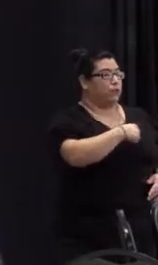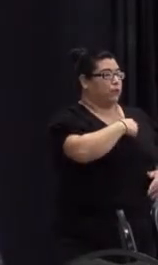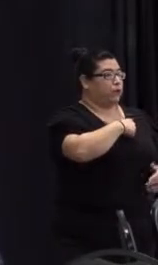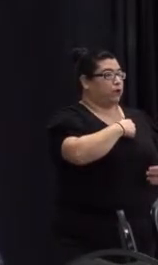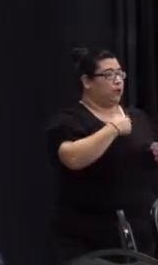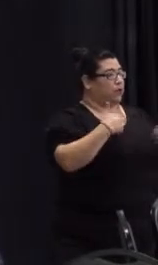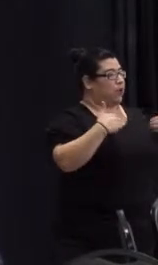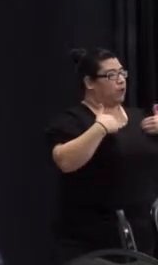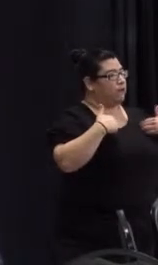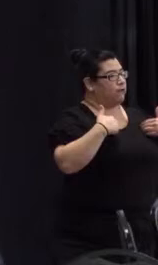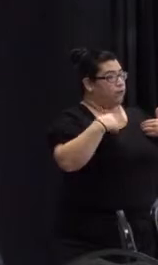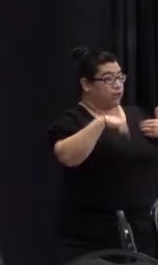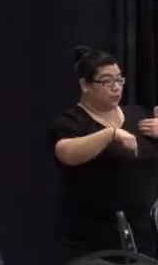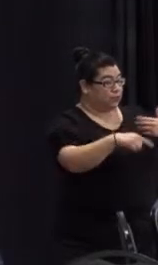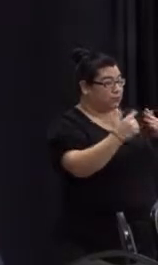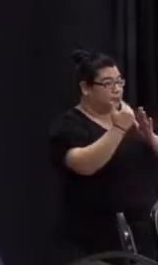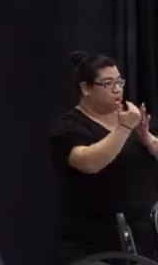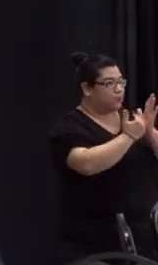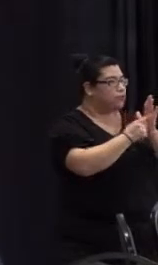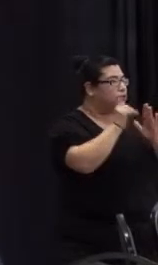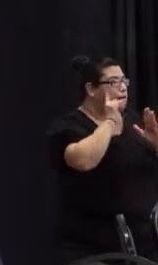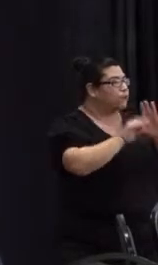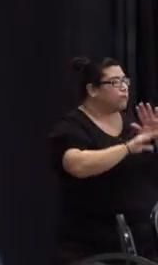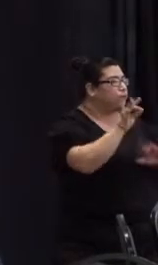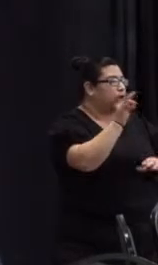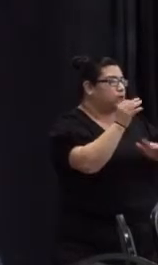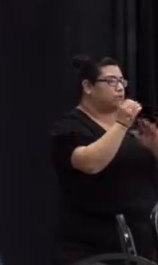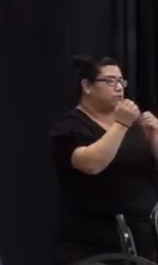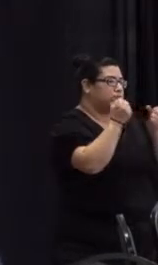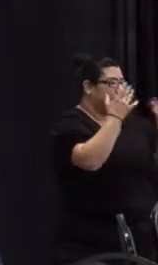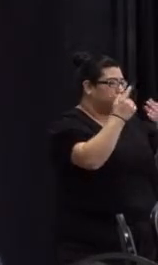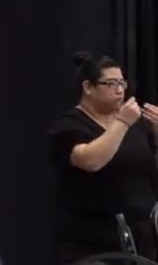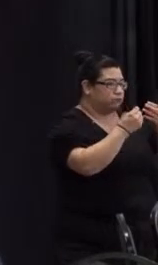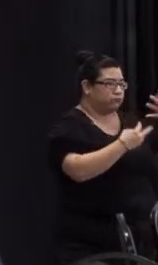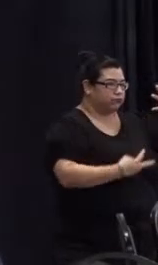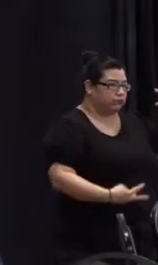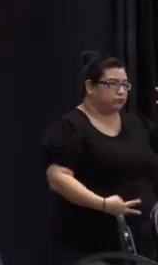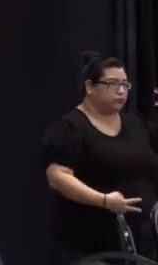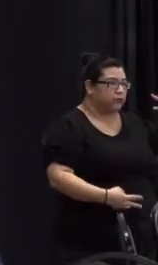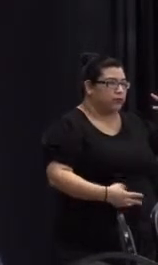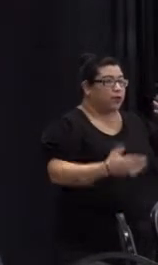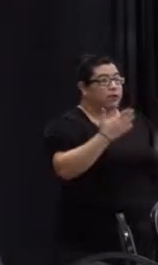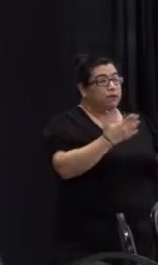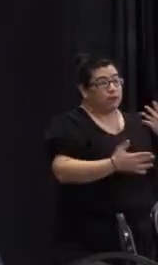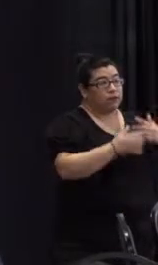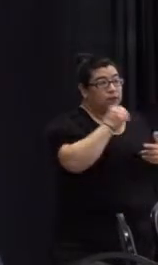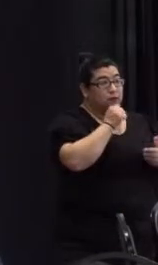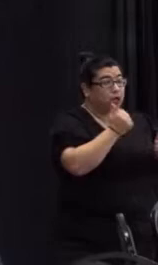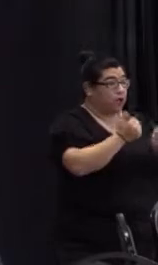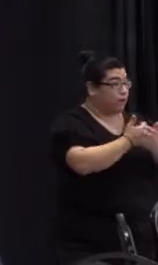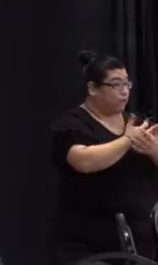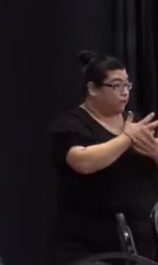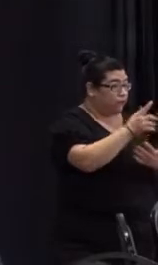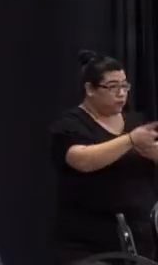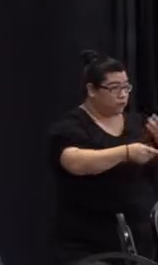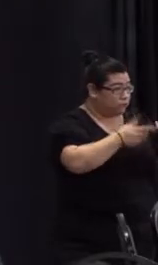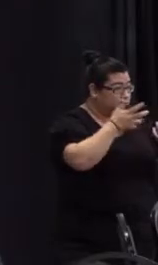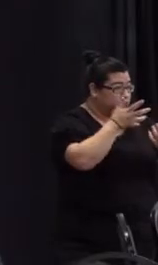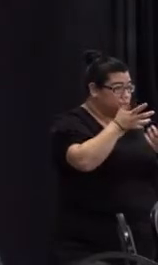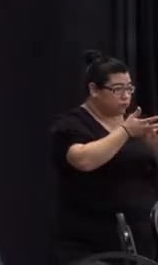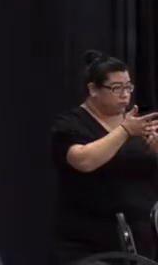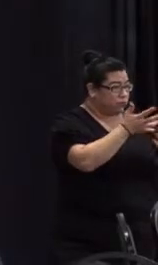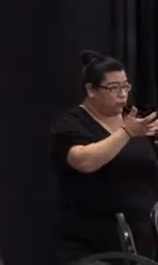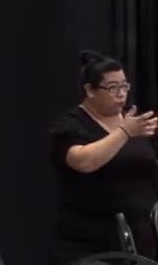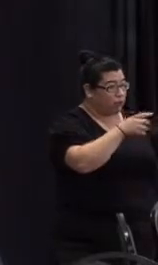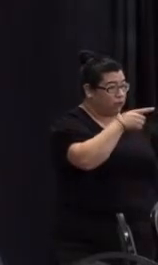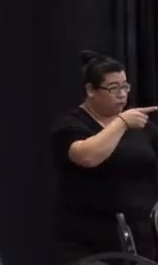cover, that in this list you're going to find multiple things. It might not be everything that you're quite looking for if you're looking